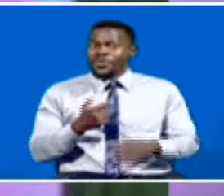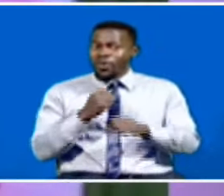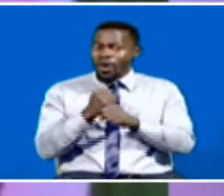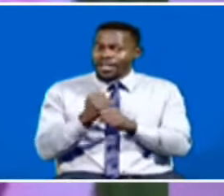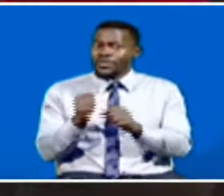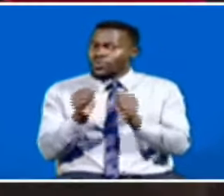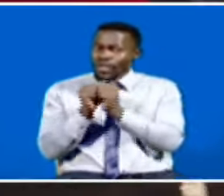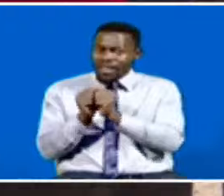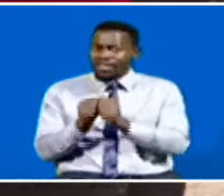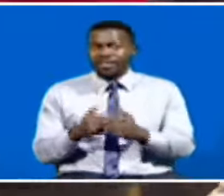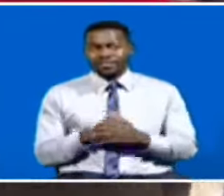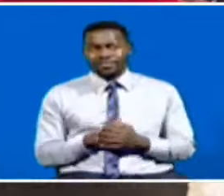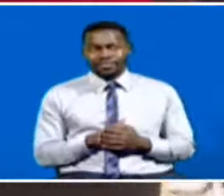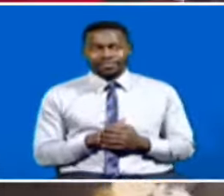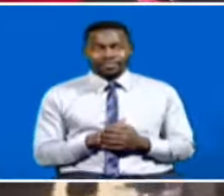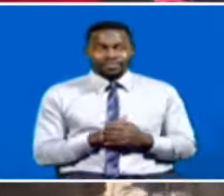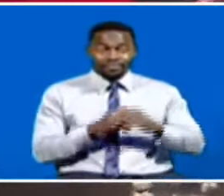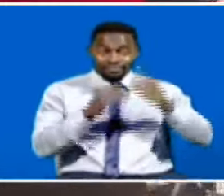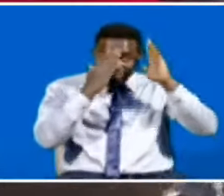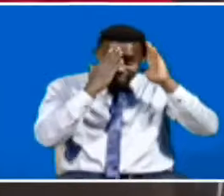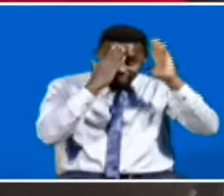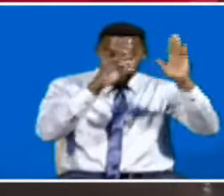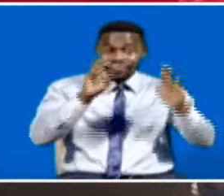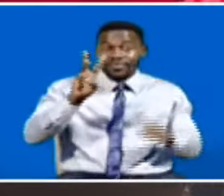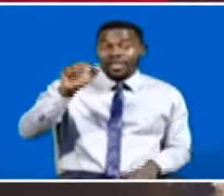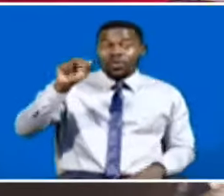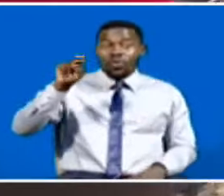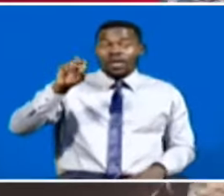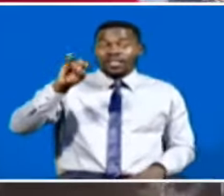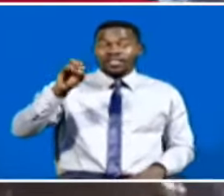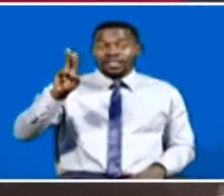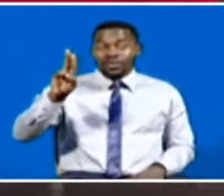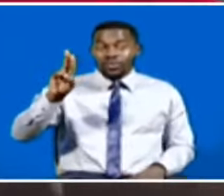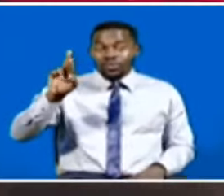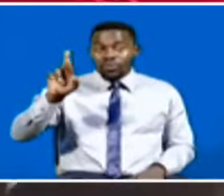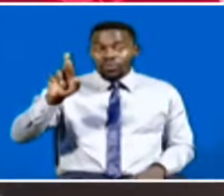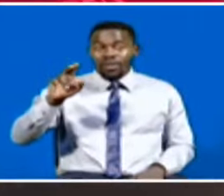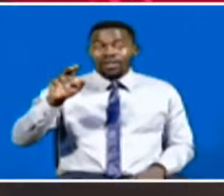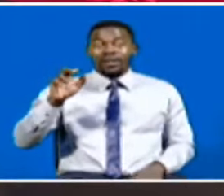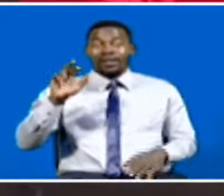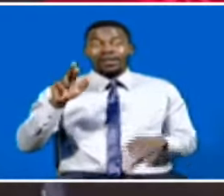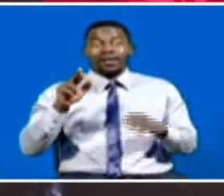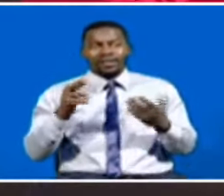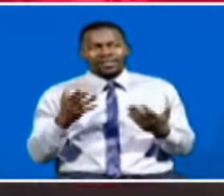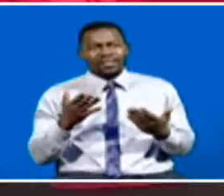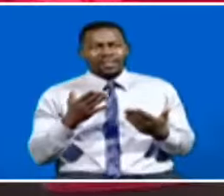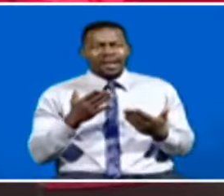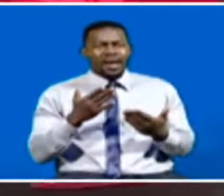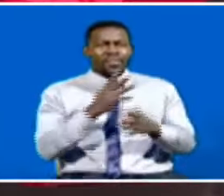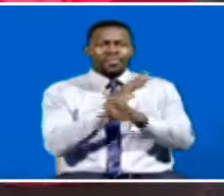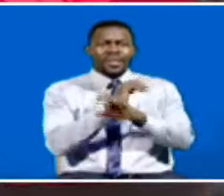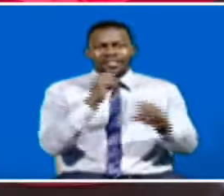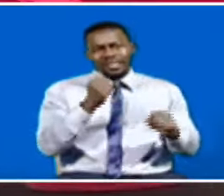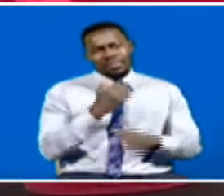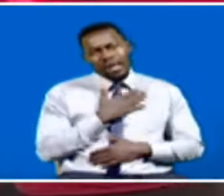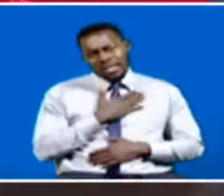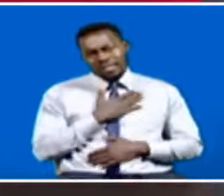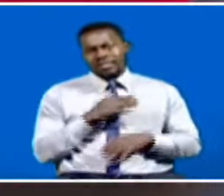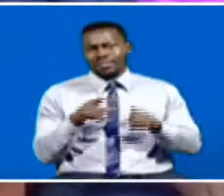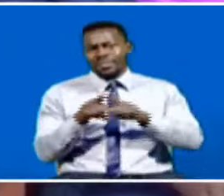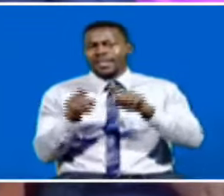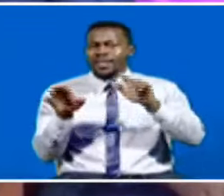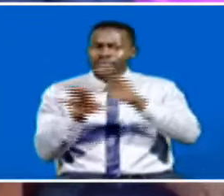perfect, we are not. Askofu Wanjiru, sasa nauliza moto kutoka mbinguni. My president and my deputy